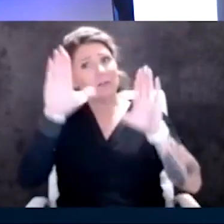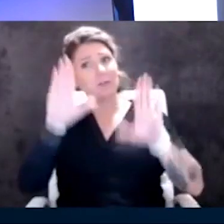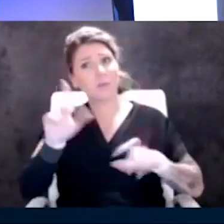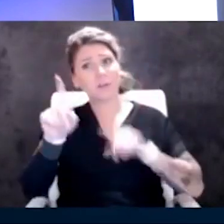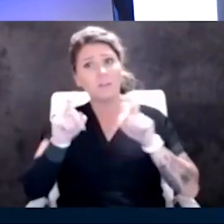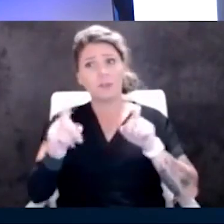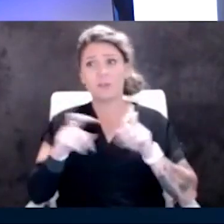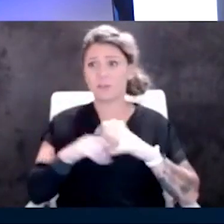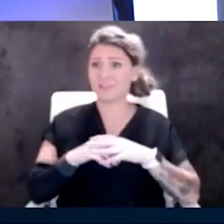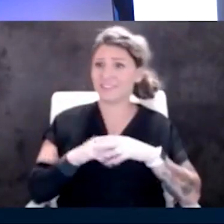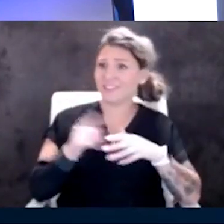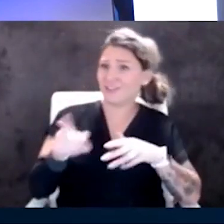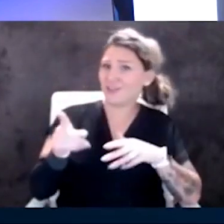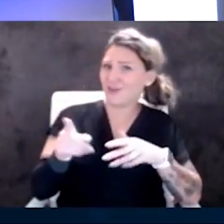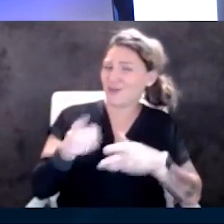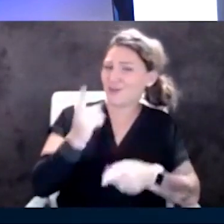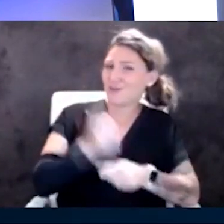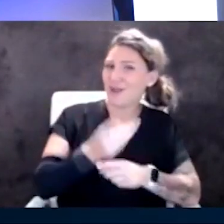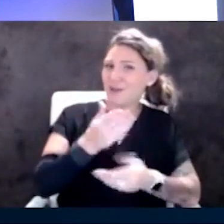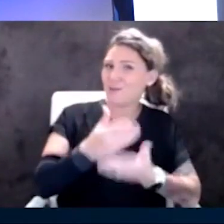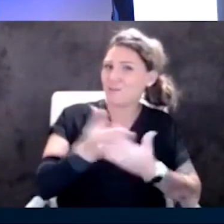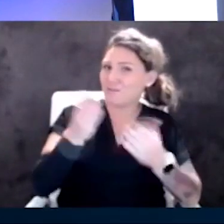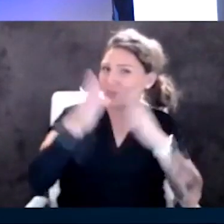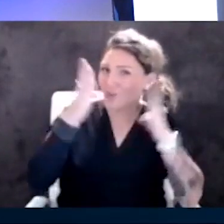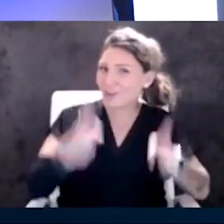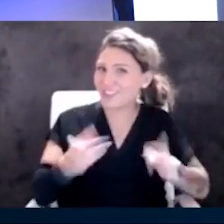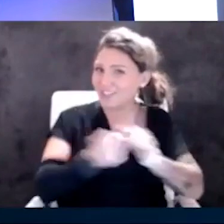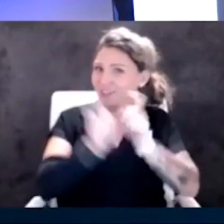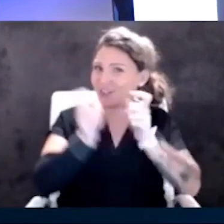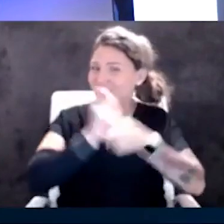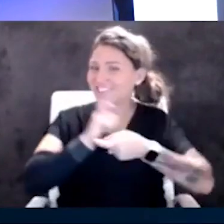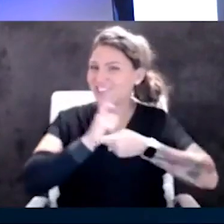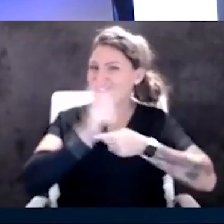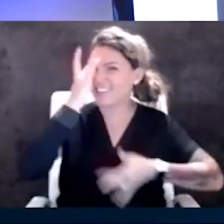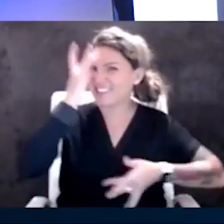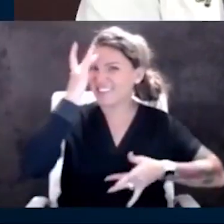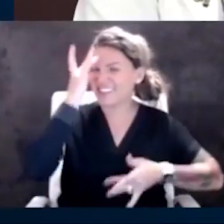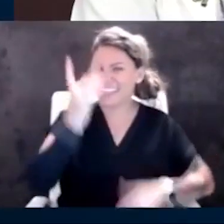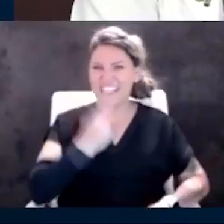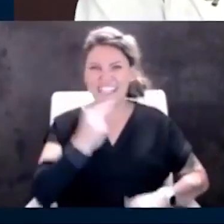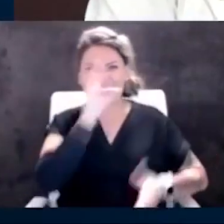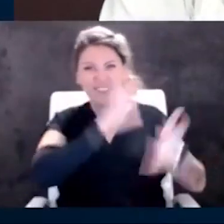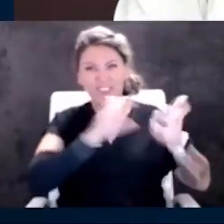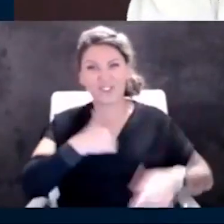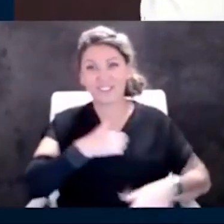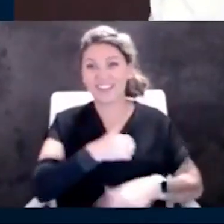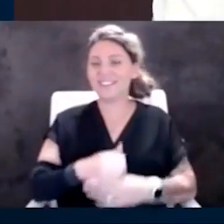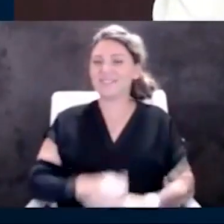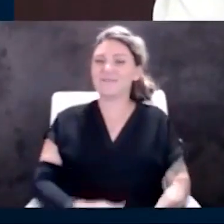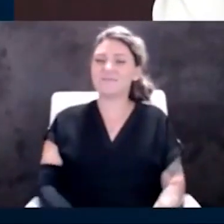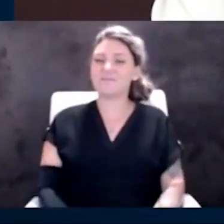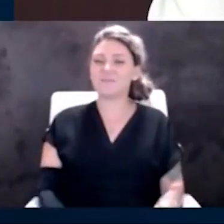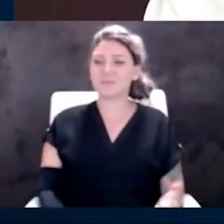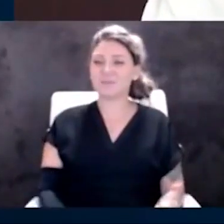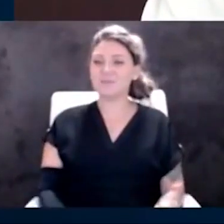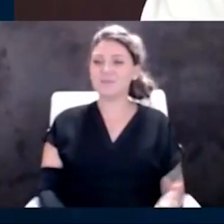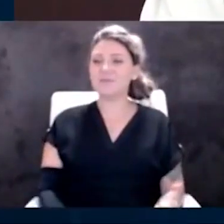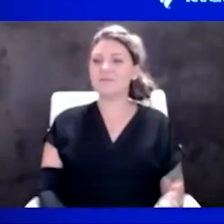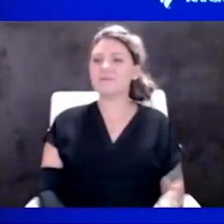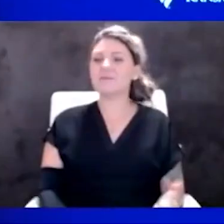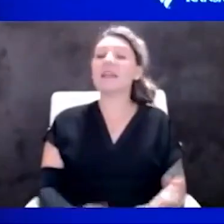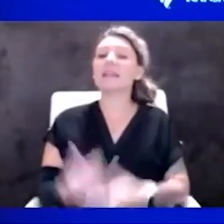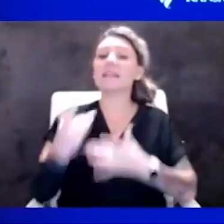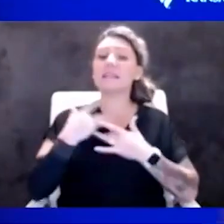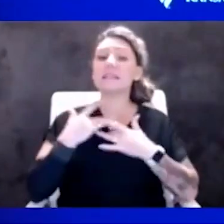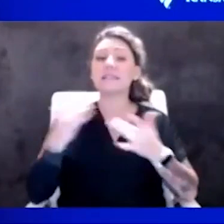ID guy who changes the names of diseases all the time to keep people like Dr. Pike and I confused. Go ahead. That's right. Yeah, again, so typically viruses